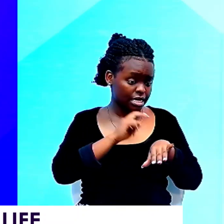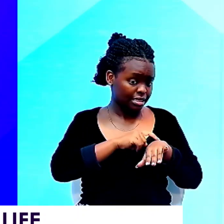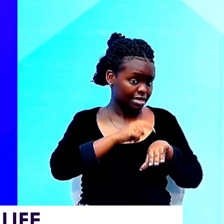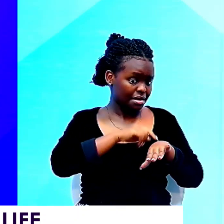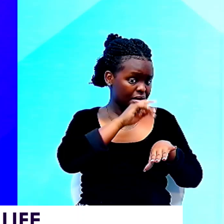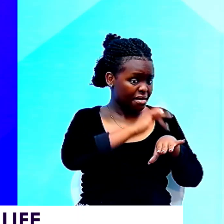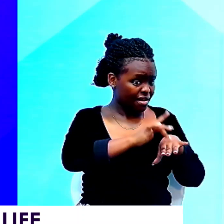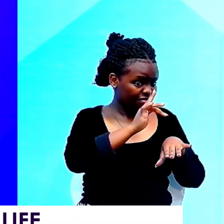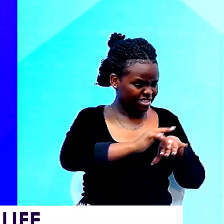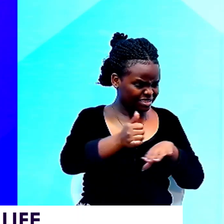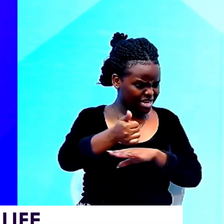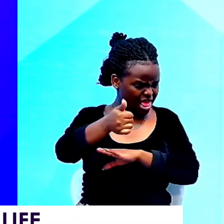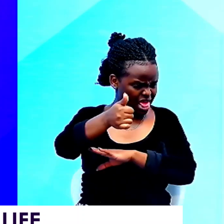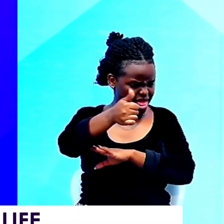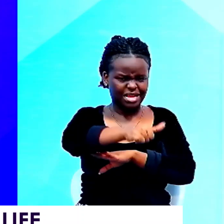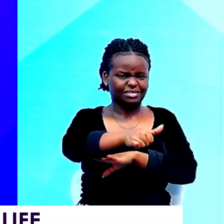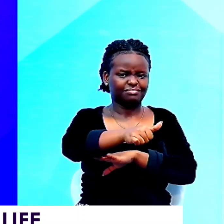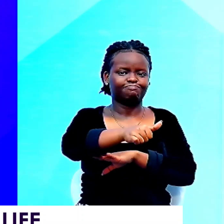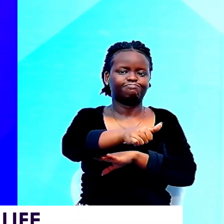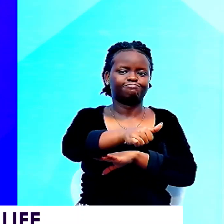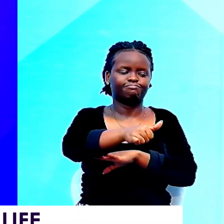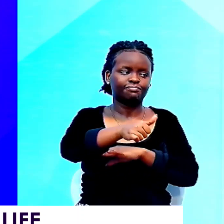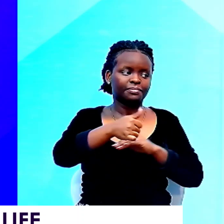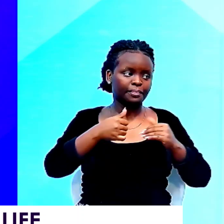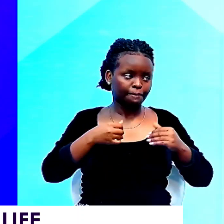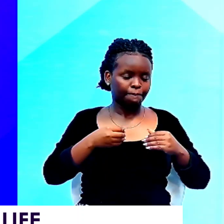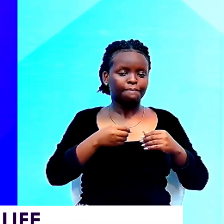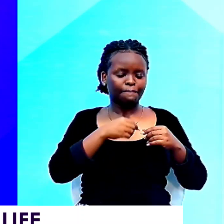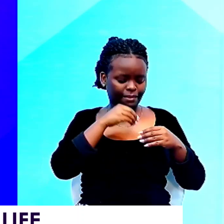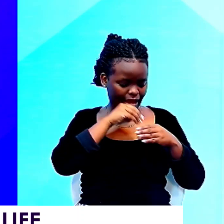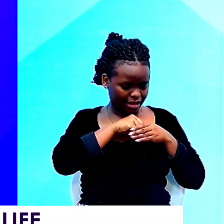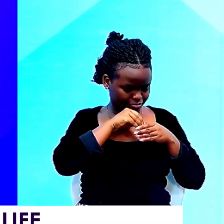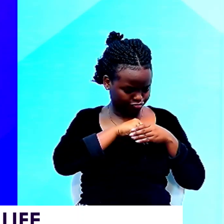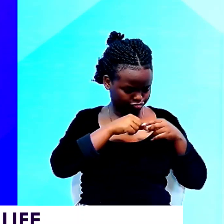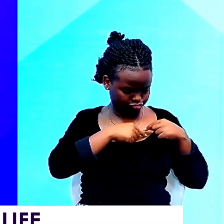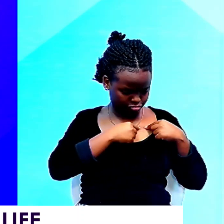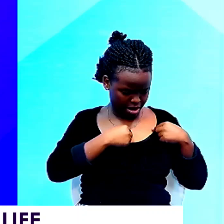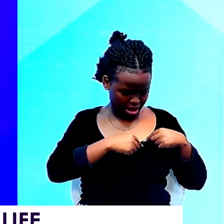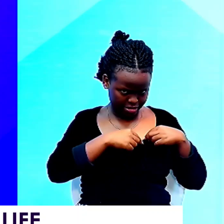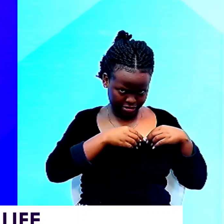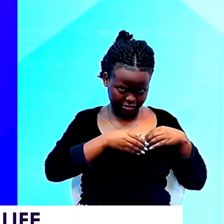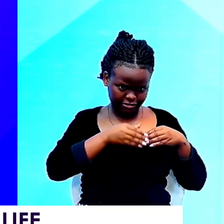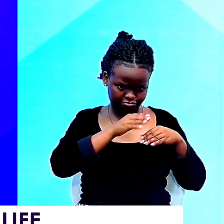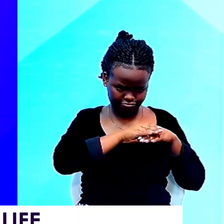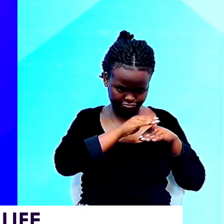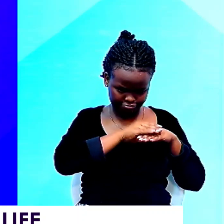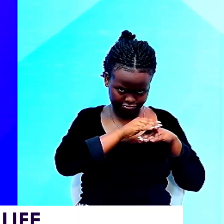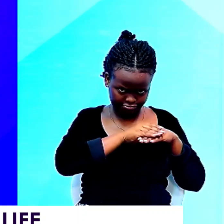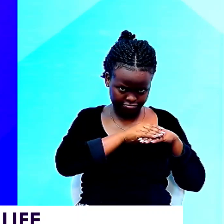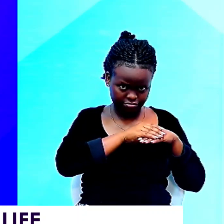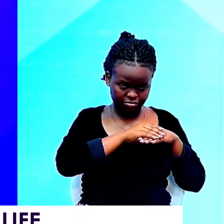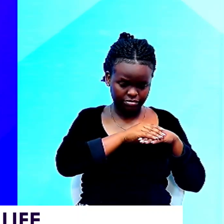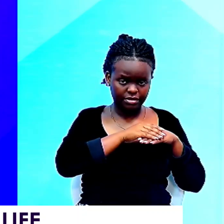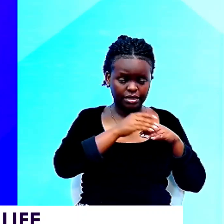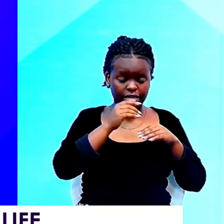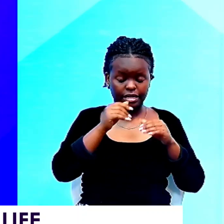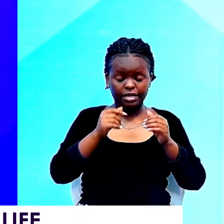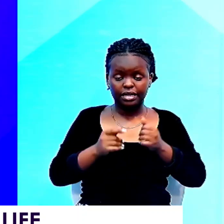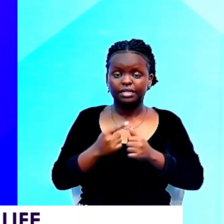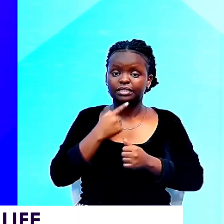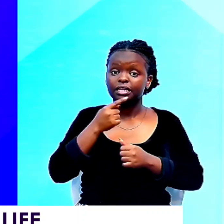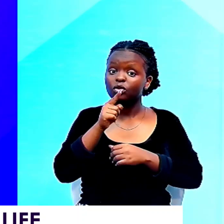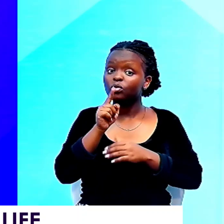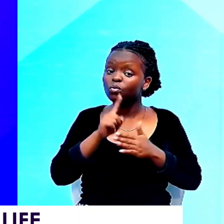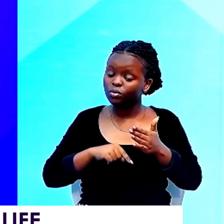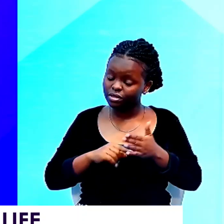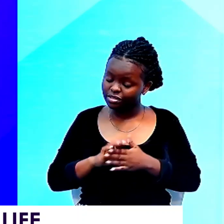of them, you are putting these things in their hearts. And in short, what I would tell you is you are